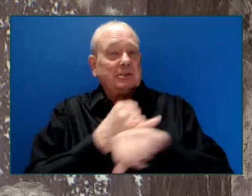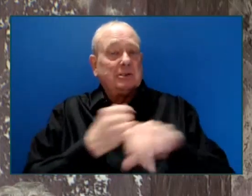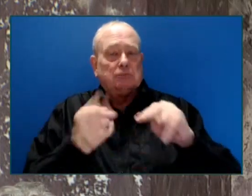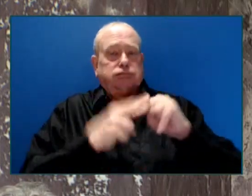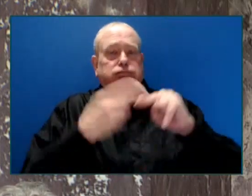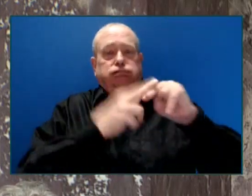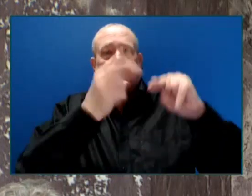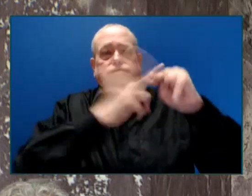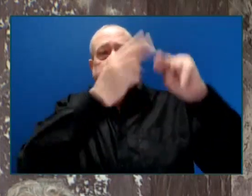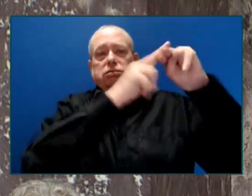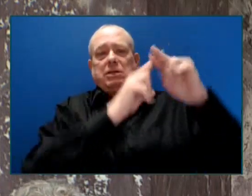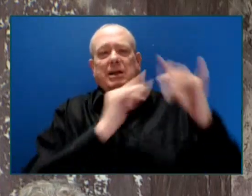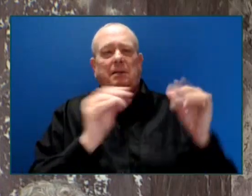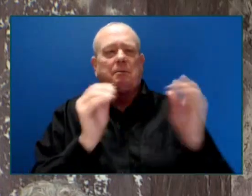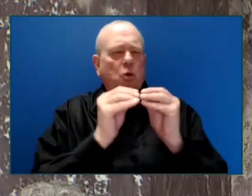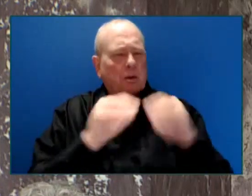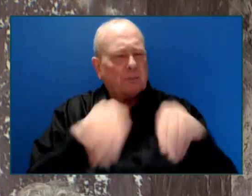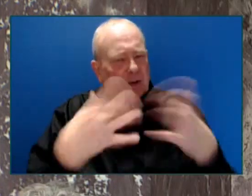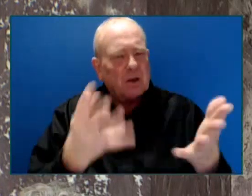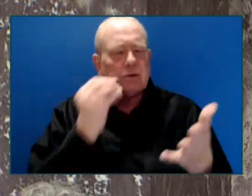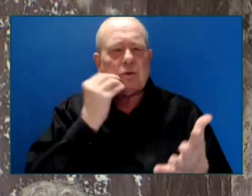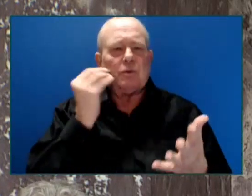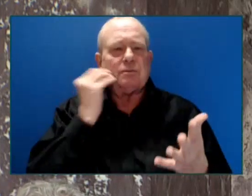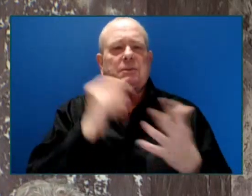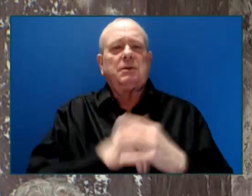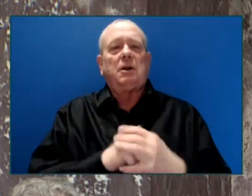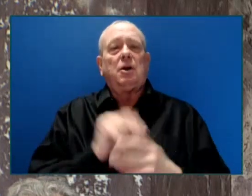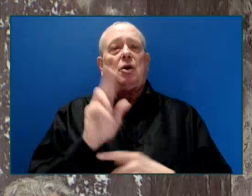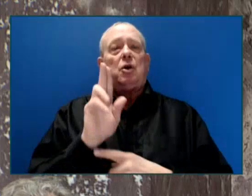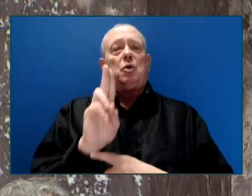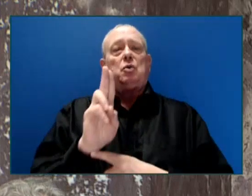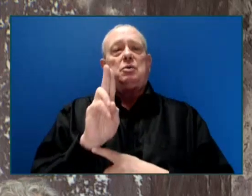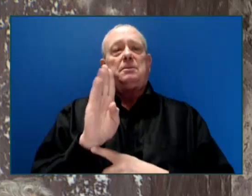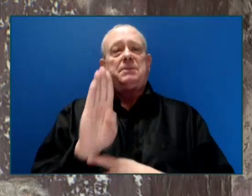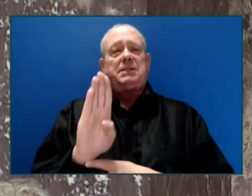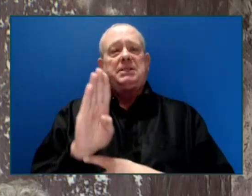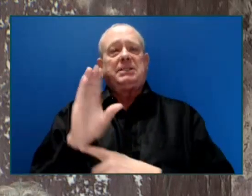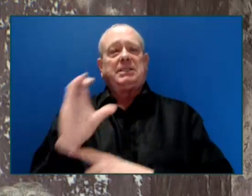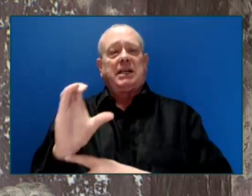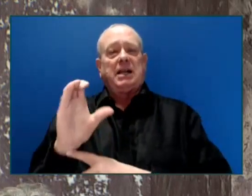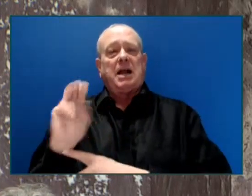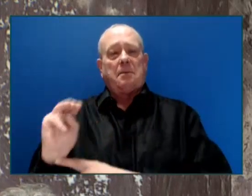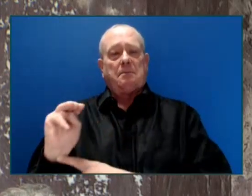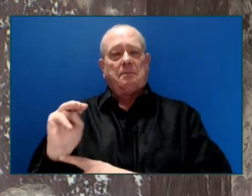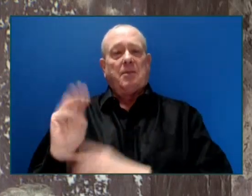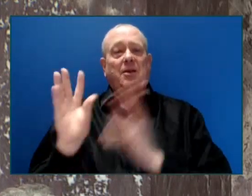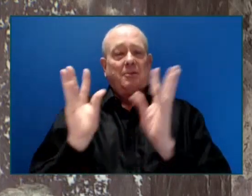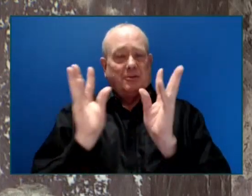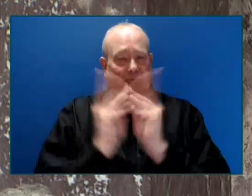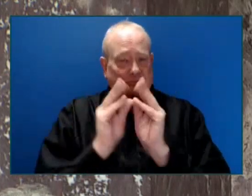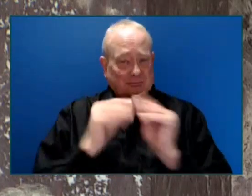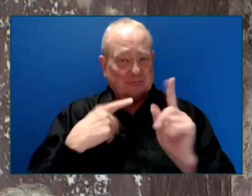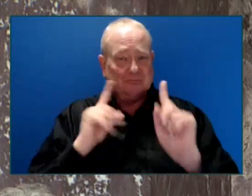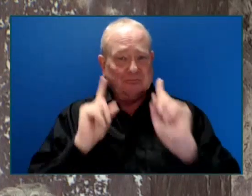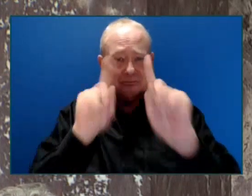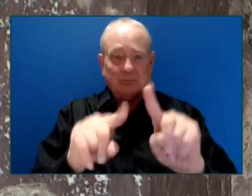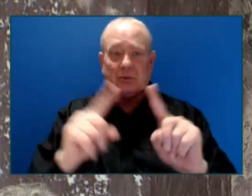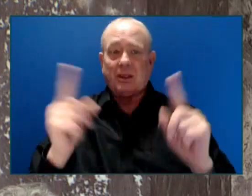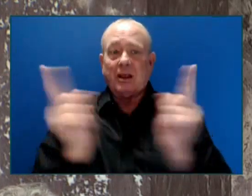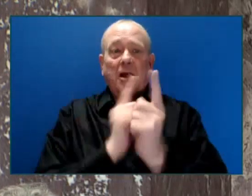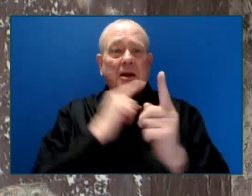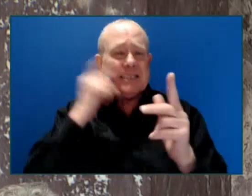was at the UBCM conference. The amount of people that came to us and said, this is what we needed. This is the strategy we needed, Honourable Speaker, was